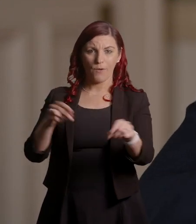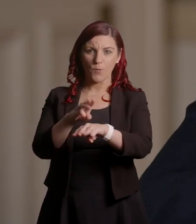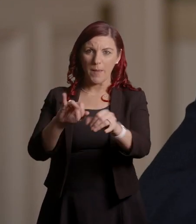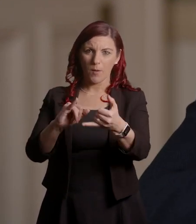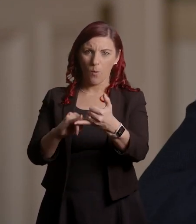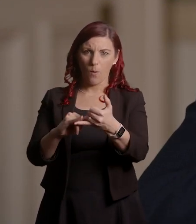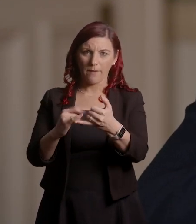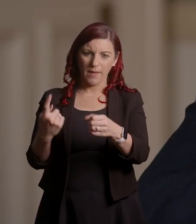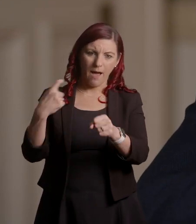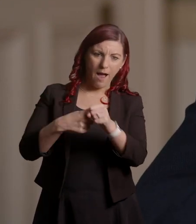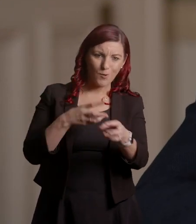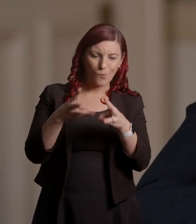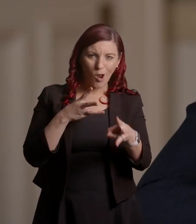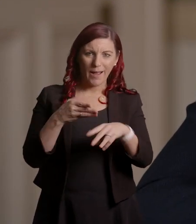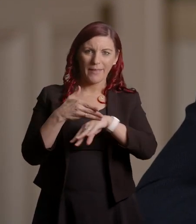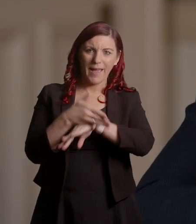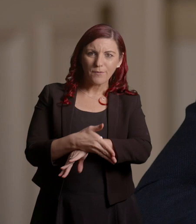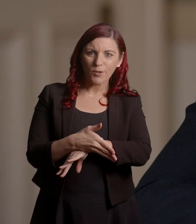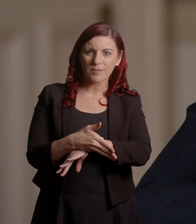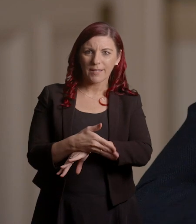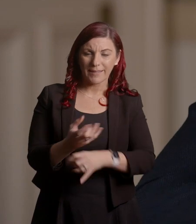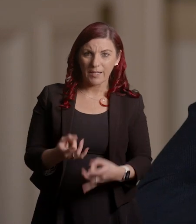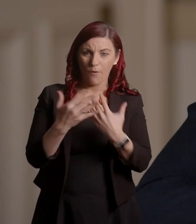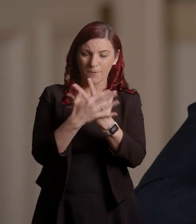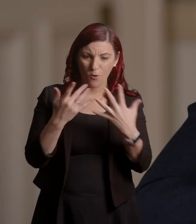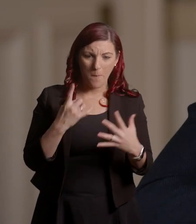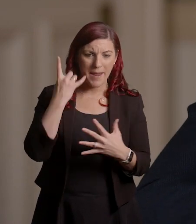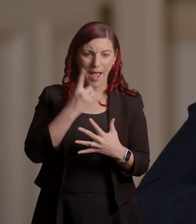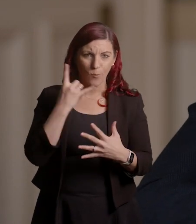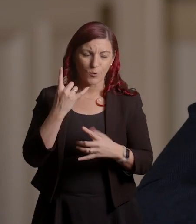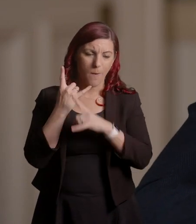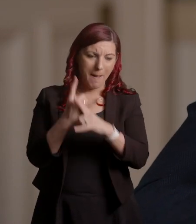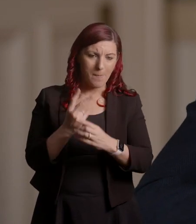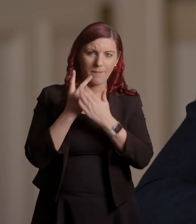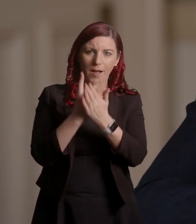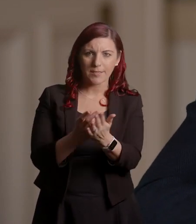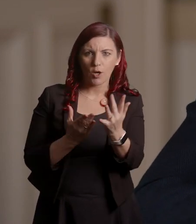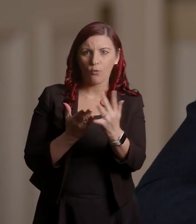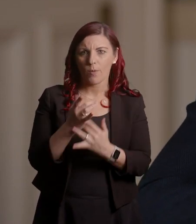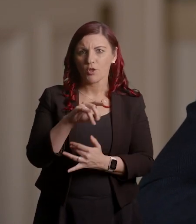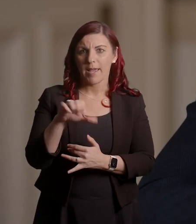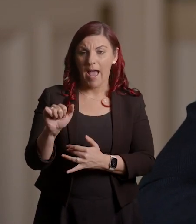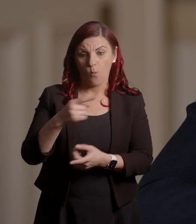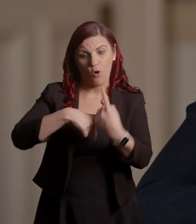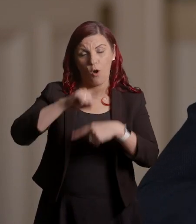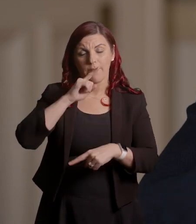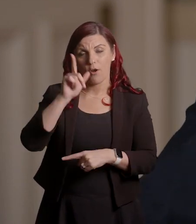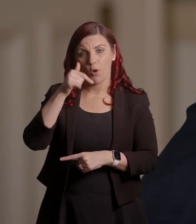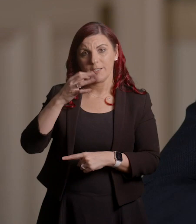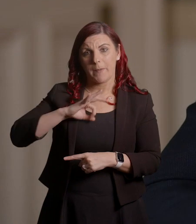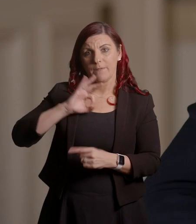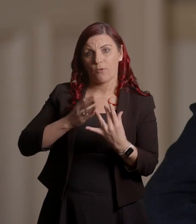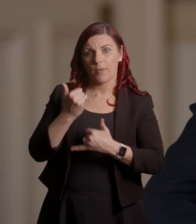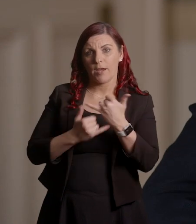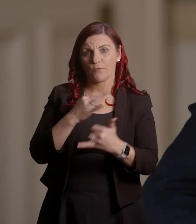in the hard work and the effort and those selfless hours that we're all very fortunate to